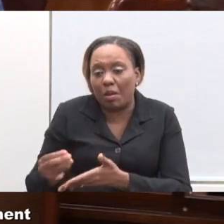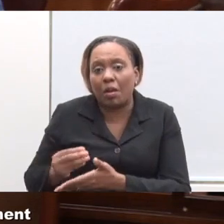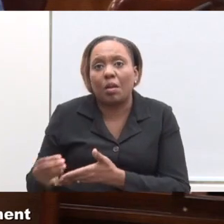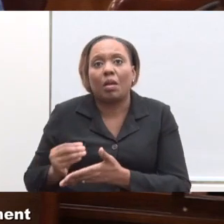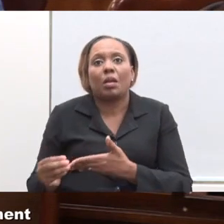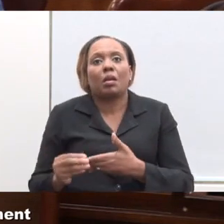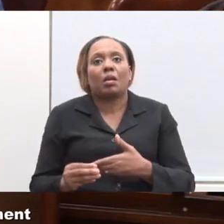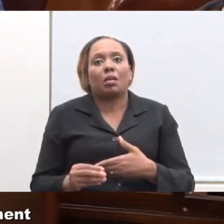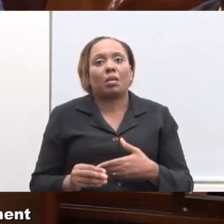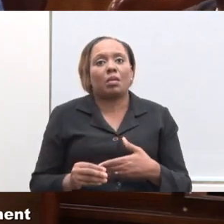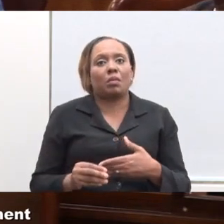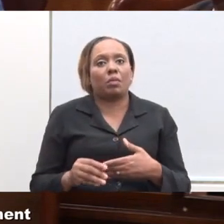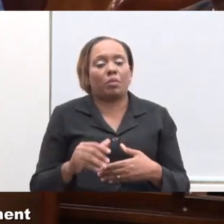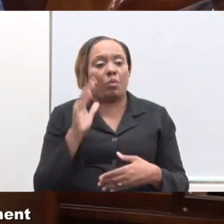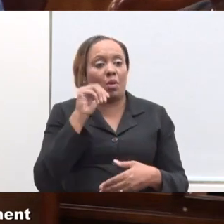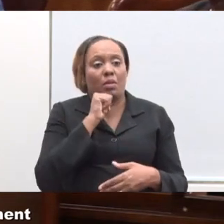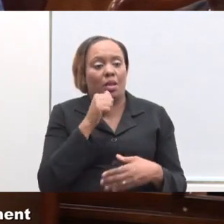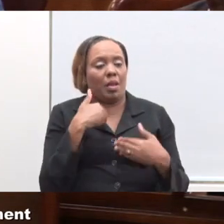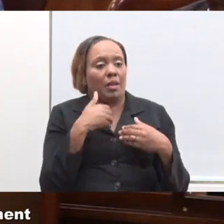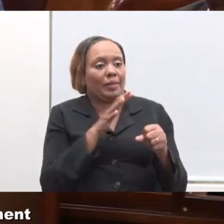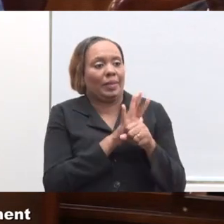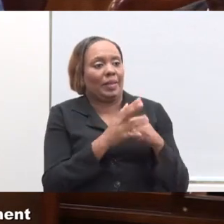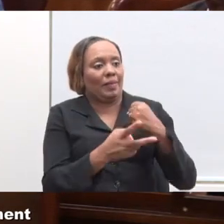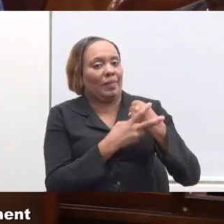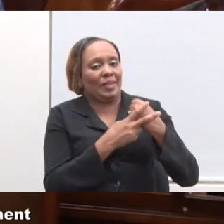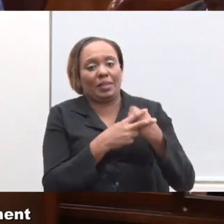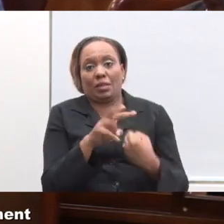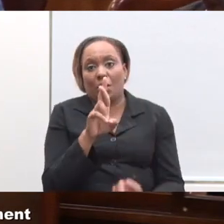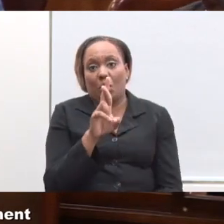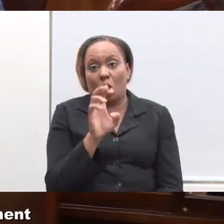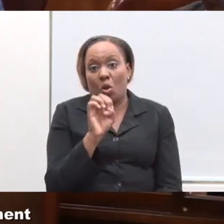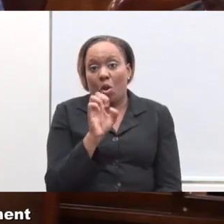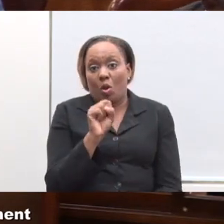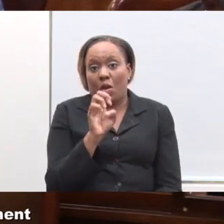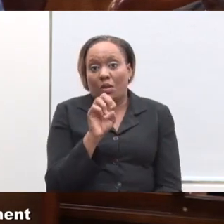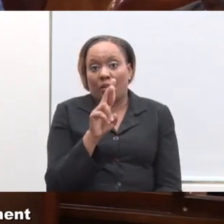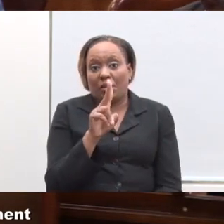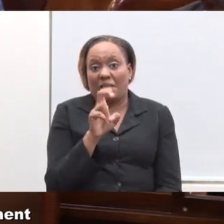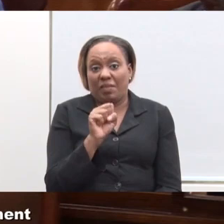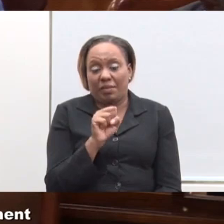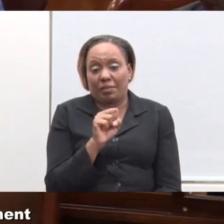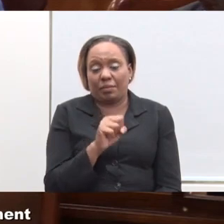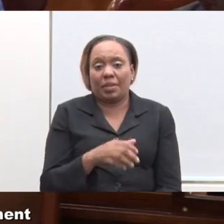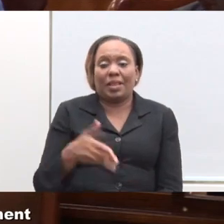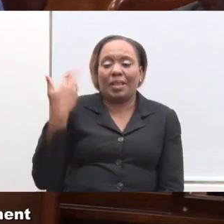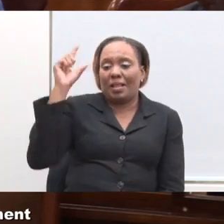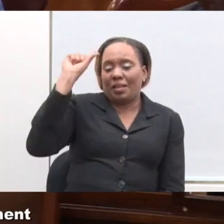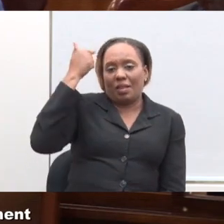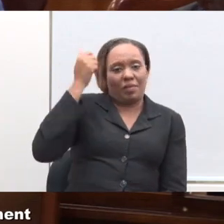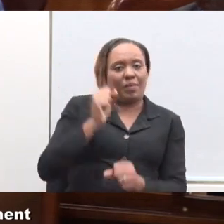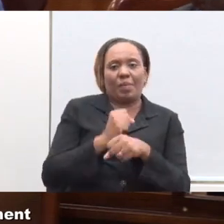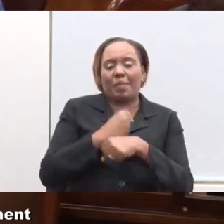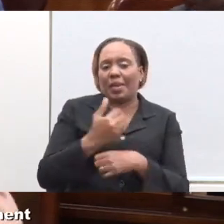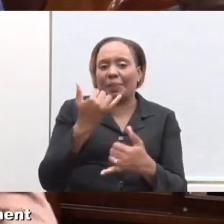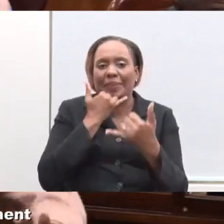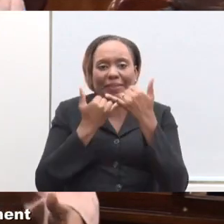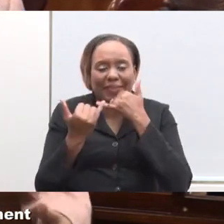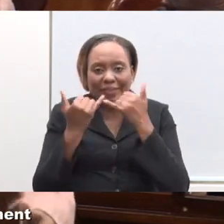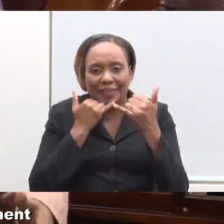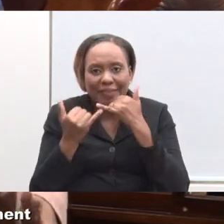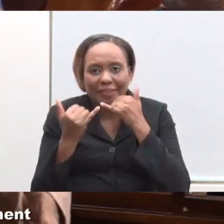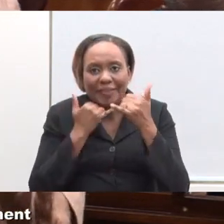Can't do it. And that was a mistake that the last government made. In 2008 to 2009, instead of